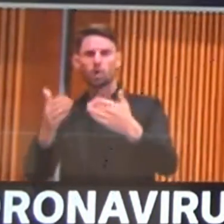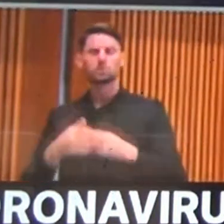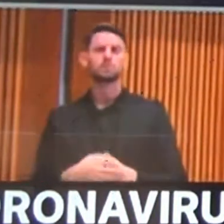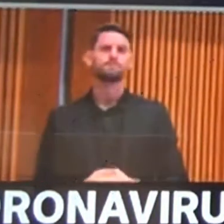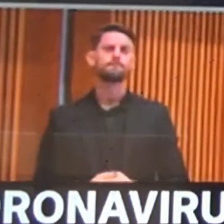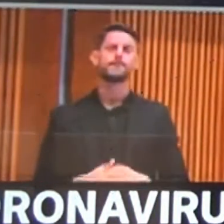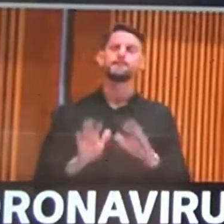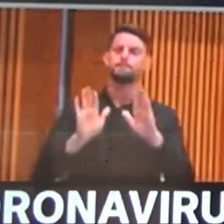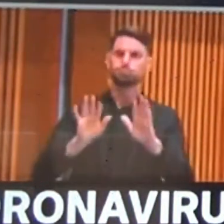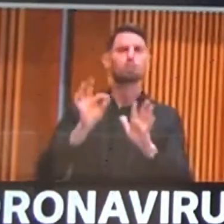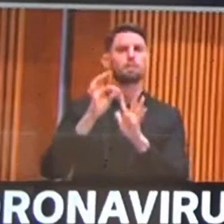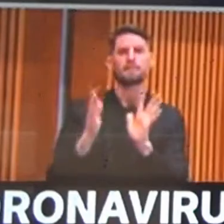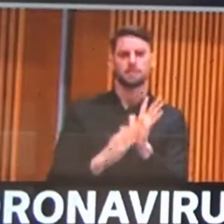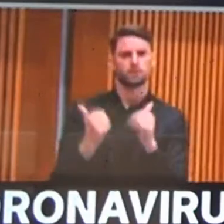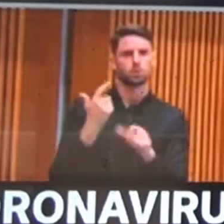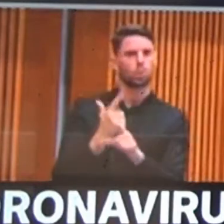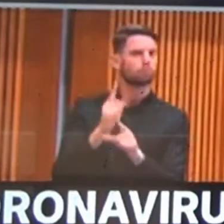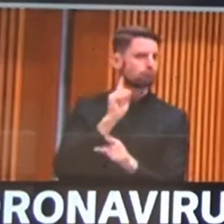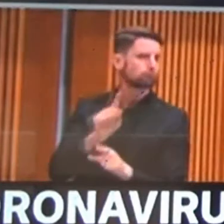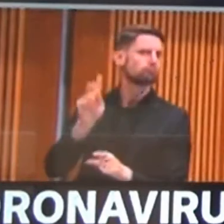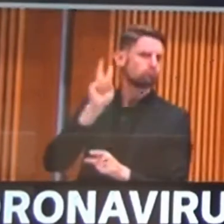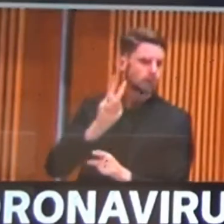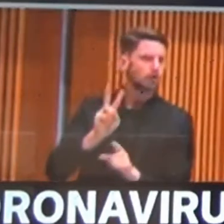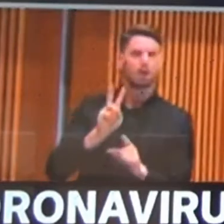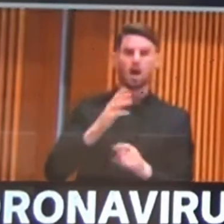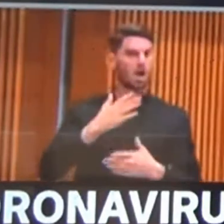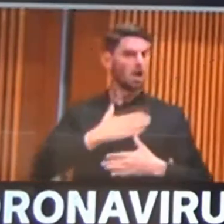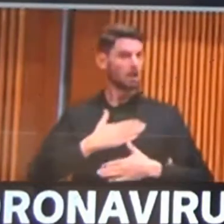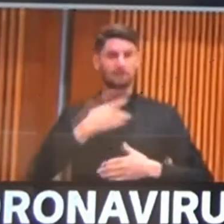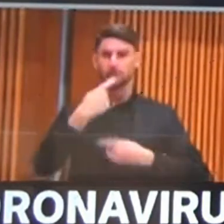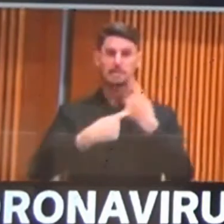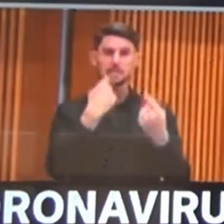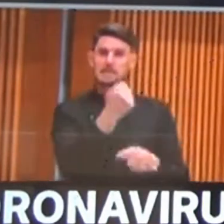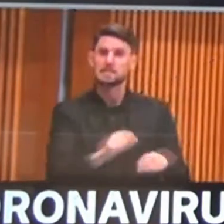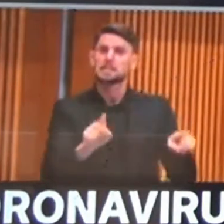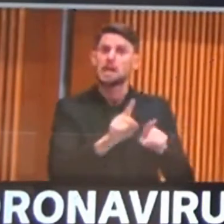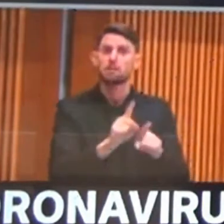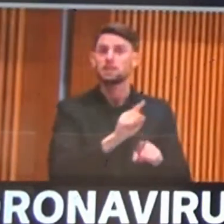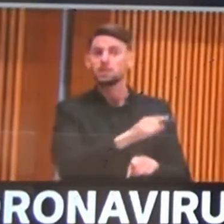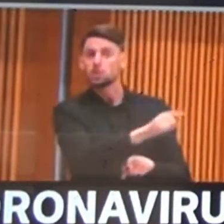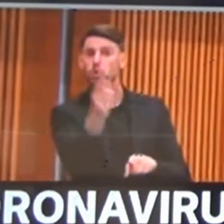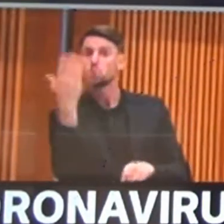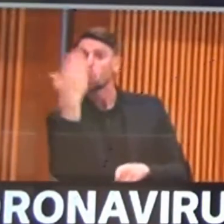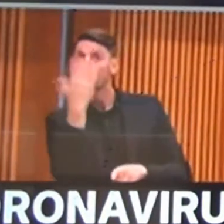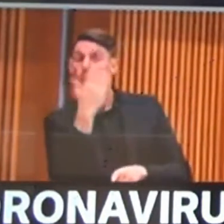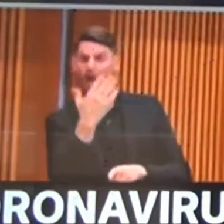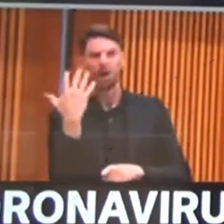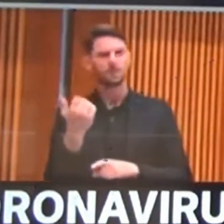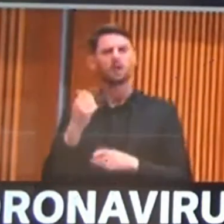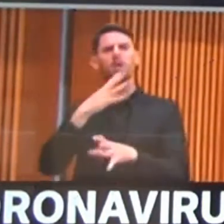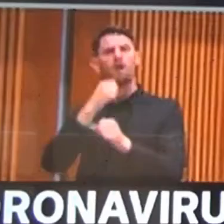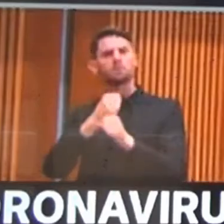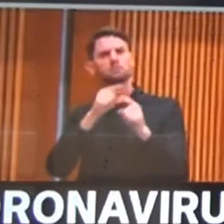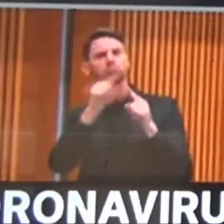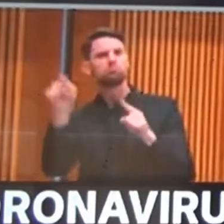in recent days. There's been no change in the advice, but I know that schools are a matter that are being considered by the National Cabinet over